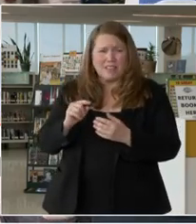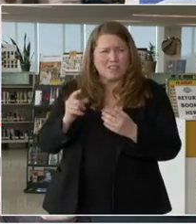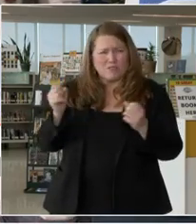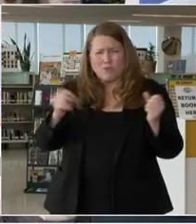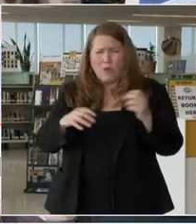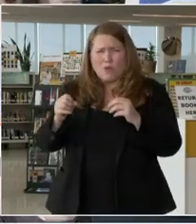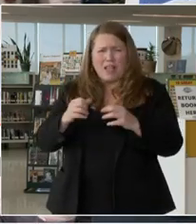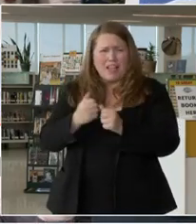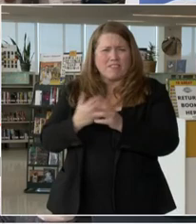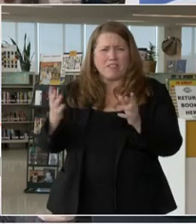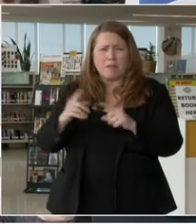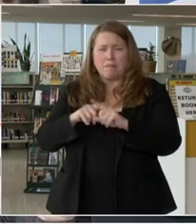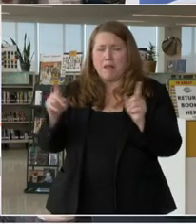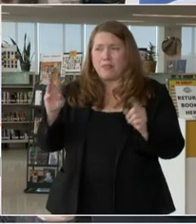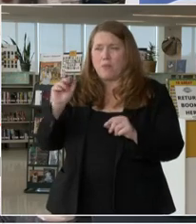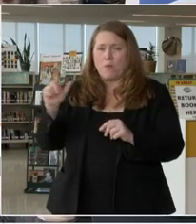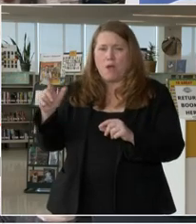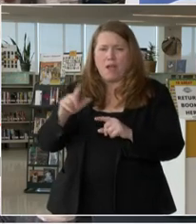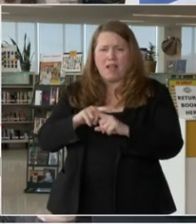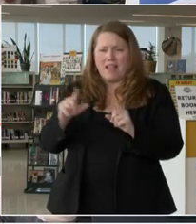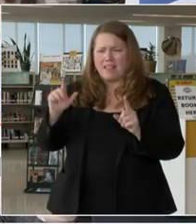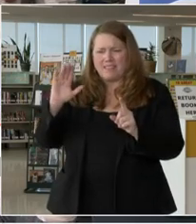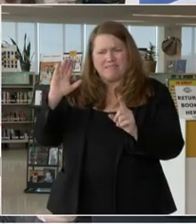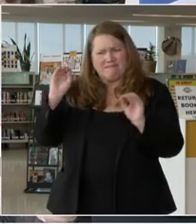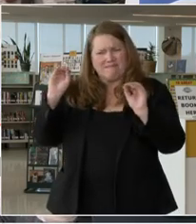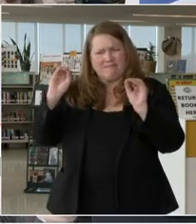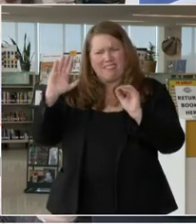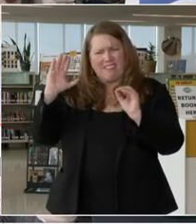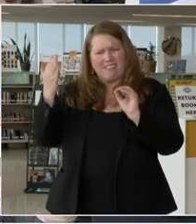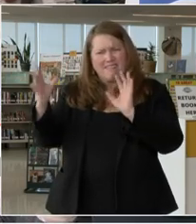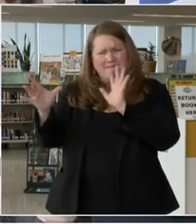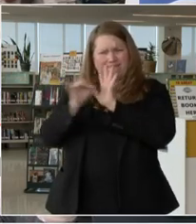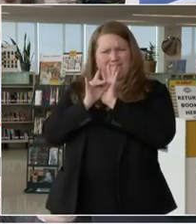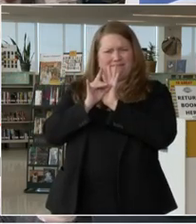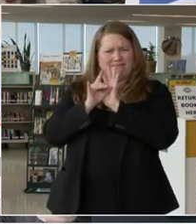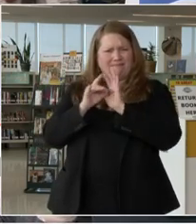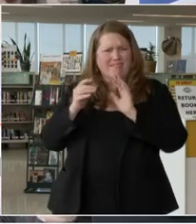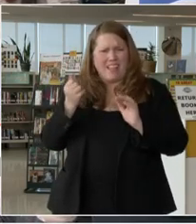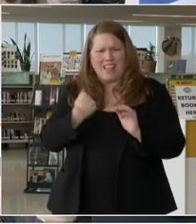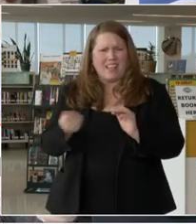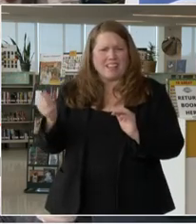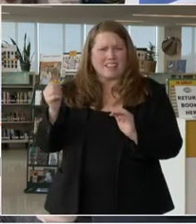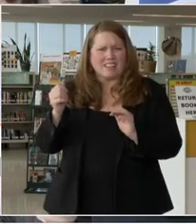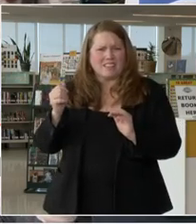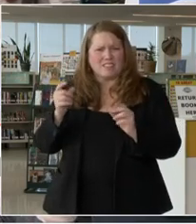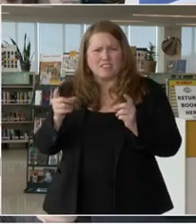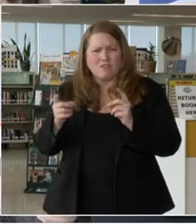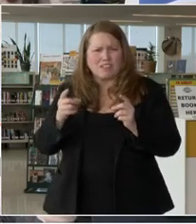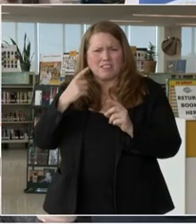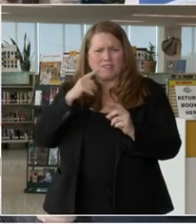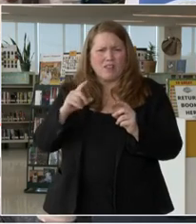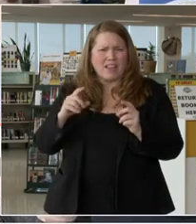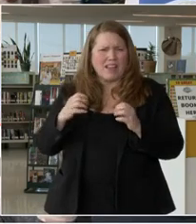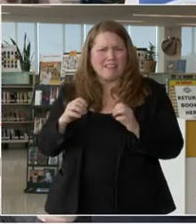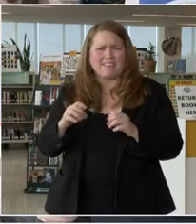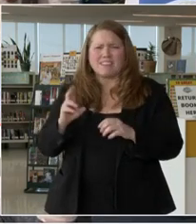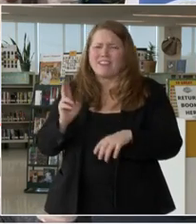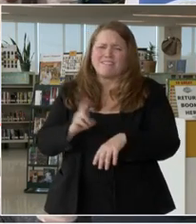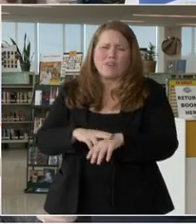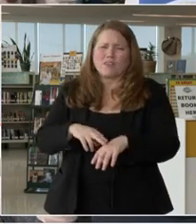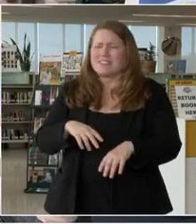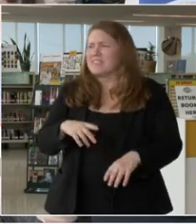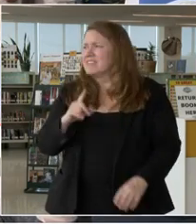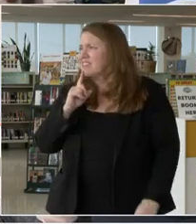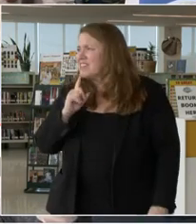at a wall. Is there any sort of direction for all of these efforts? Of course there is. And I'm